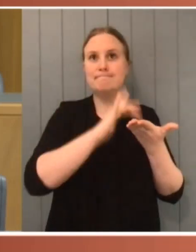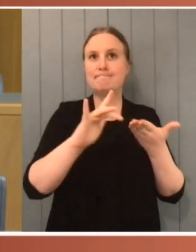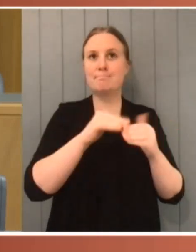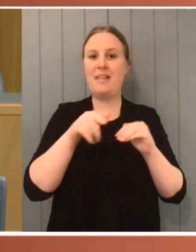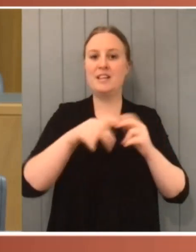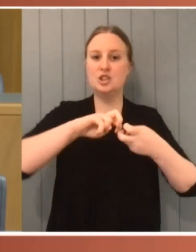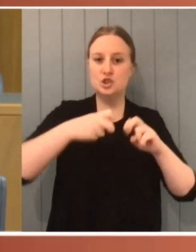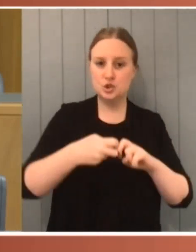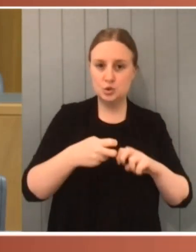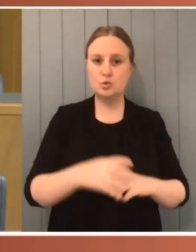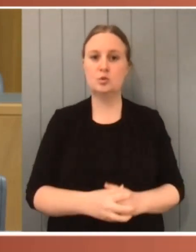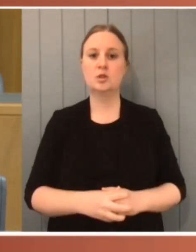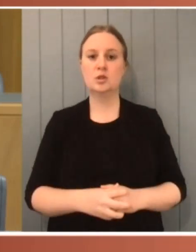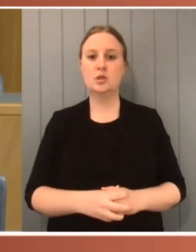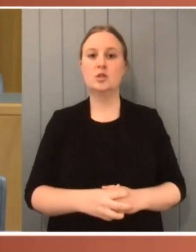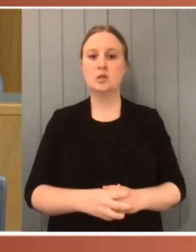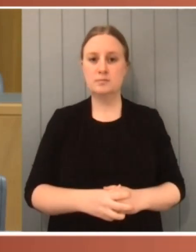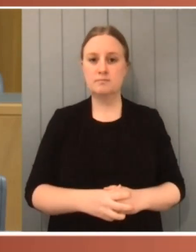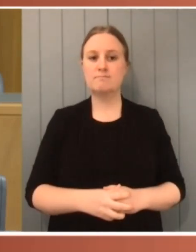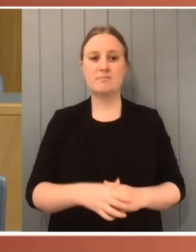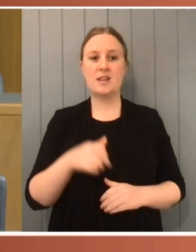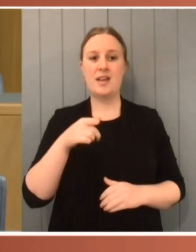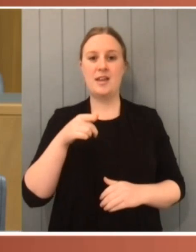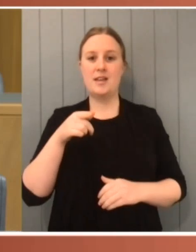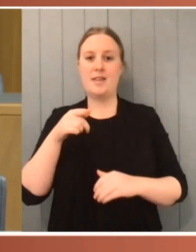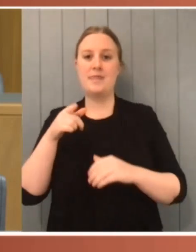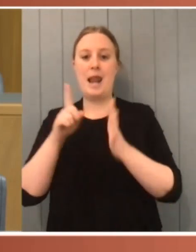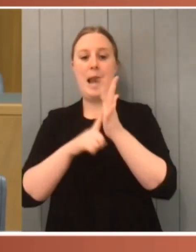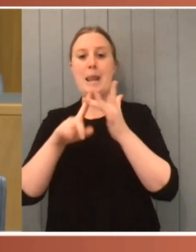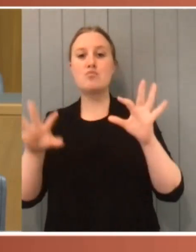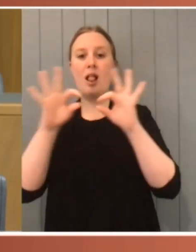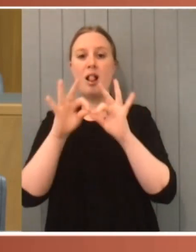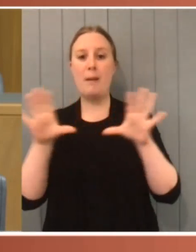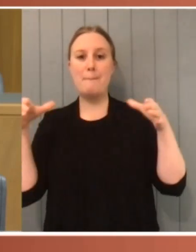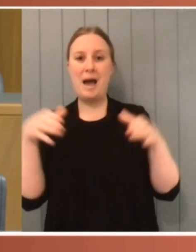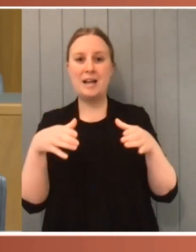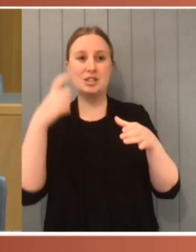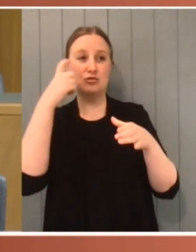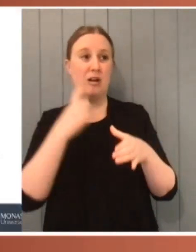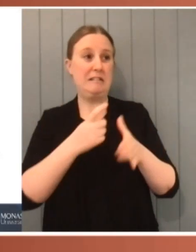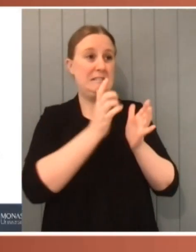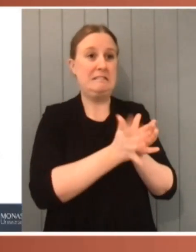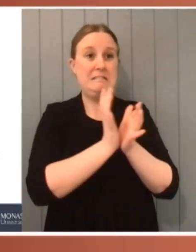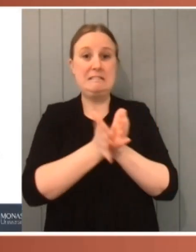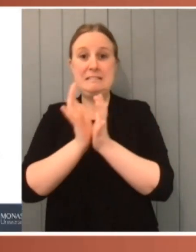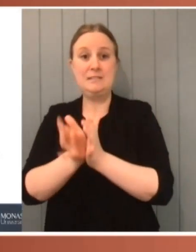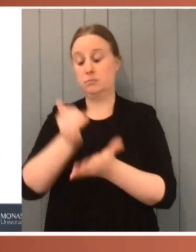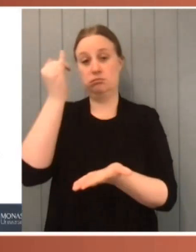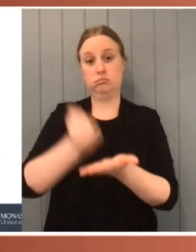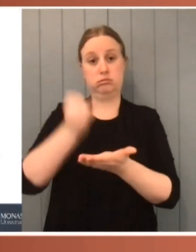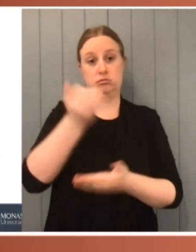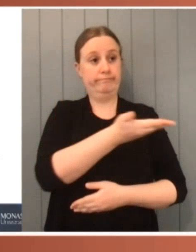Liberal Party abjectly failed to disturb voter acceptance of the system. To the